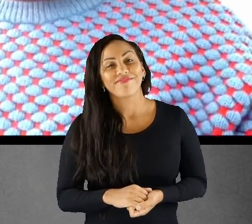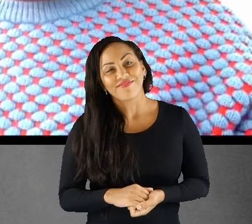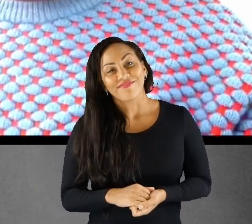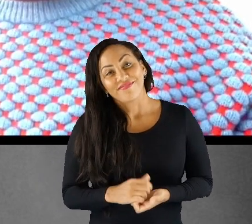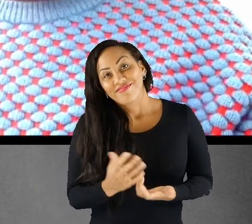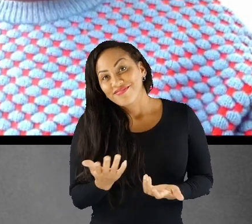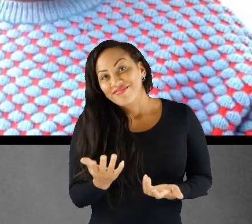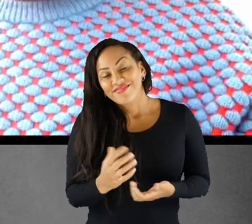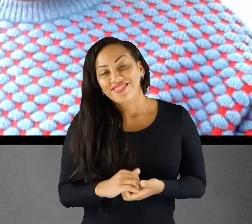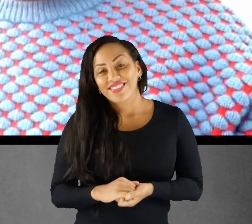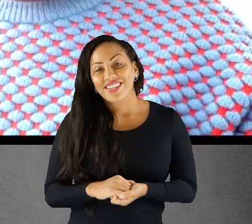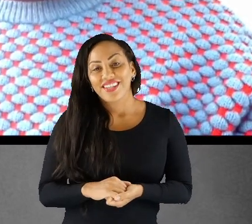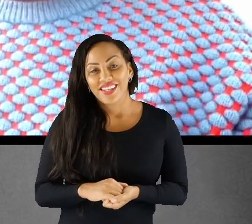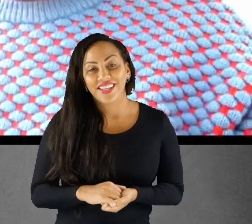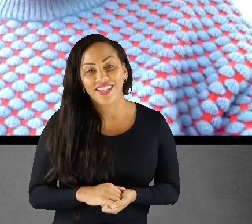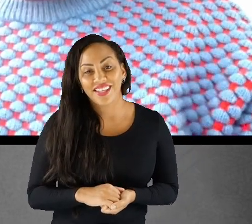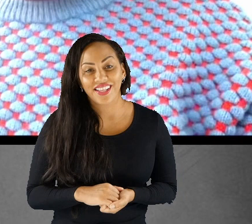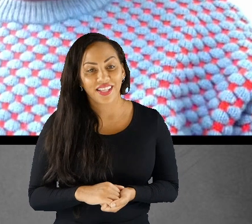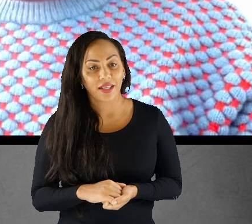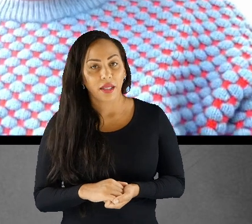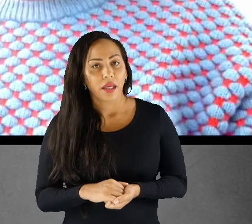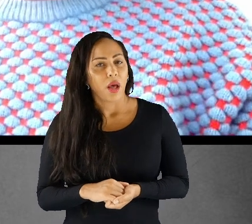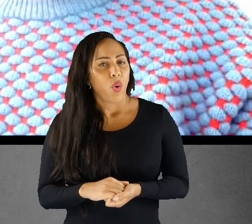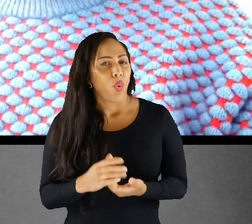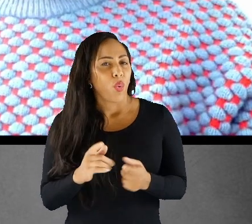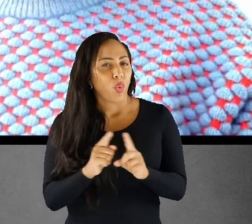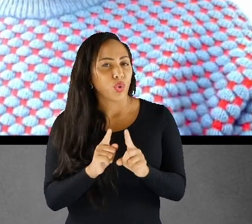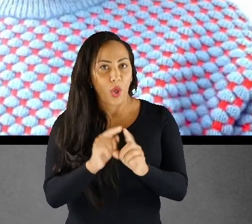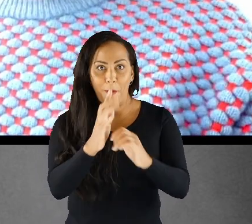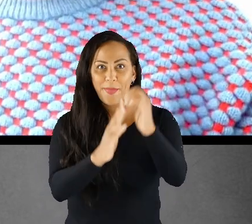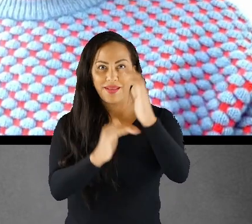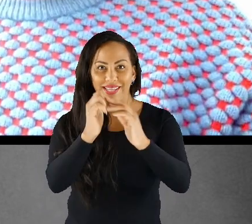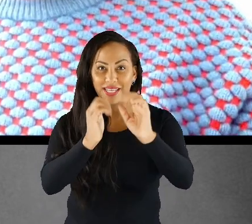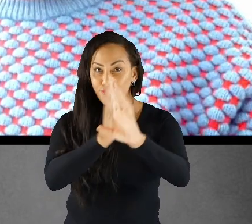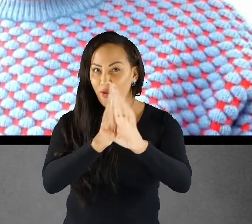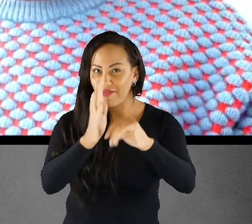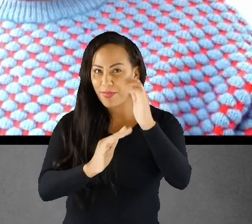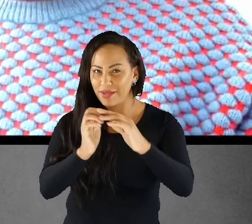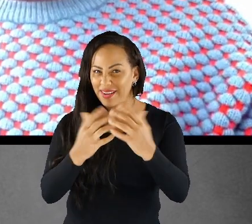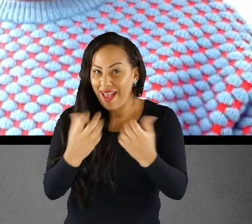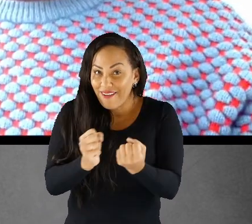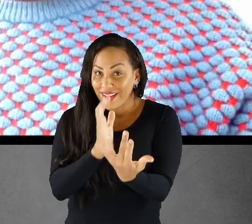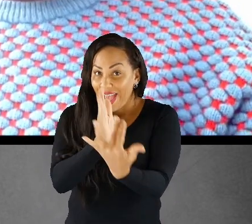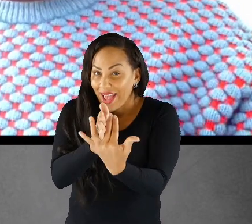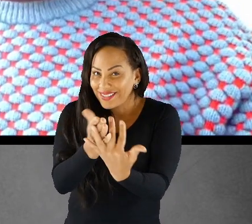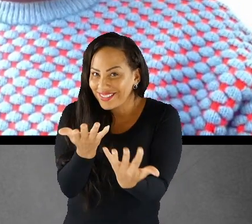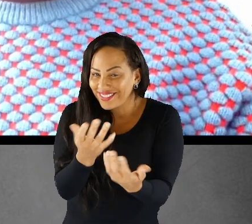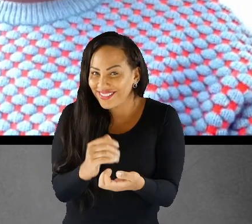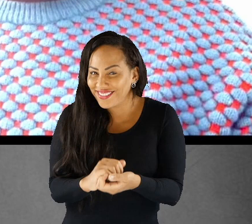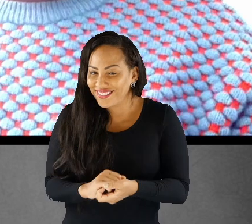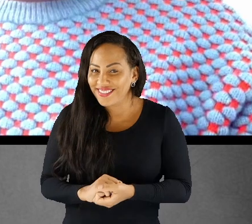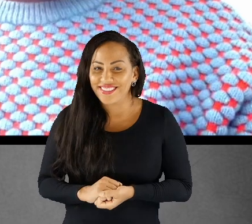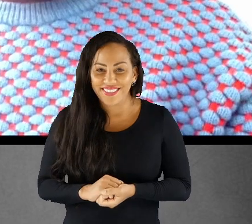Yeah. You see, and it doesn't. It's also getting access to